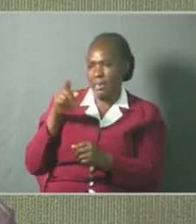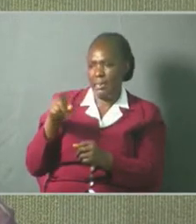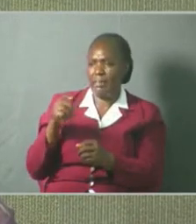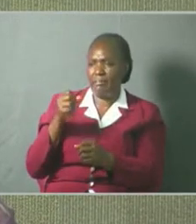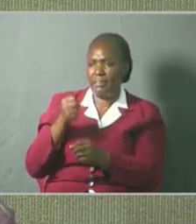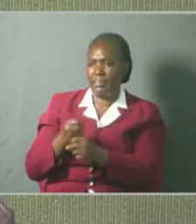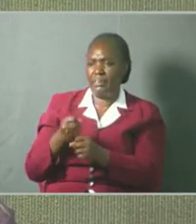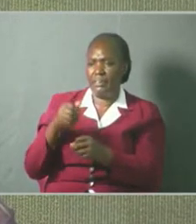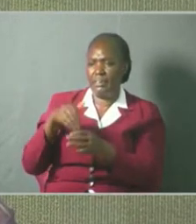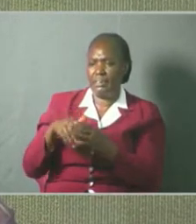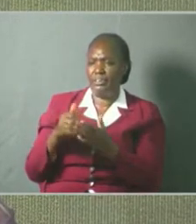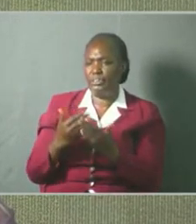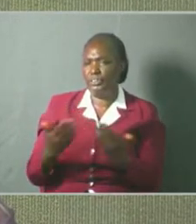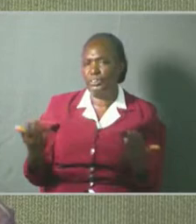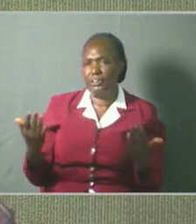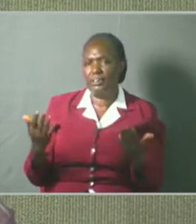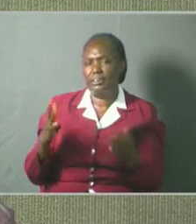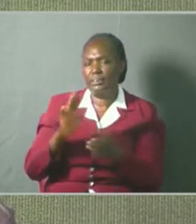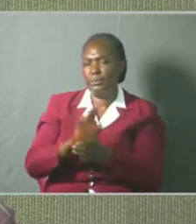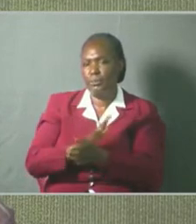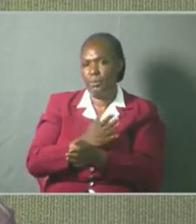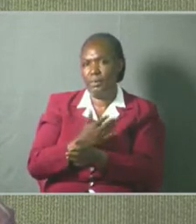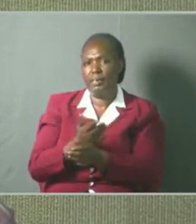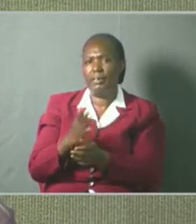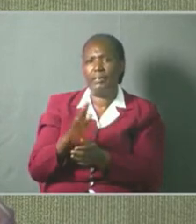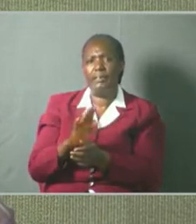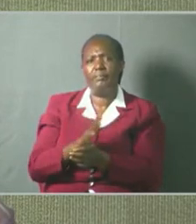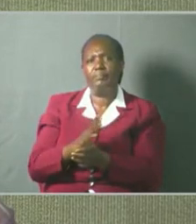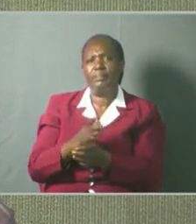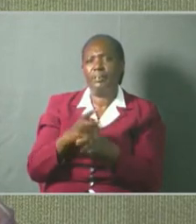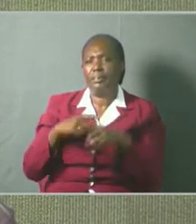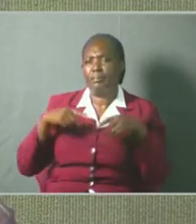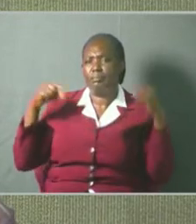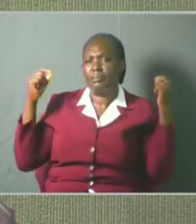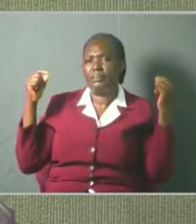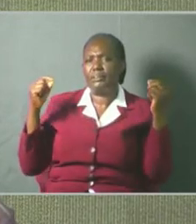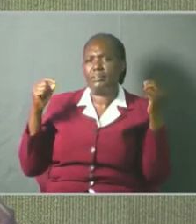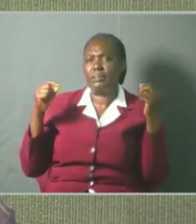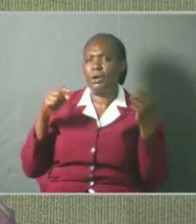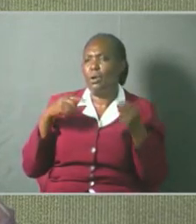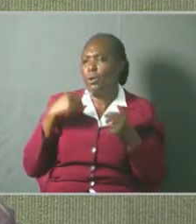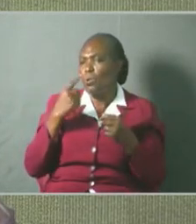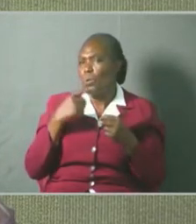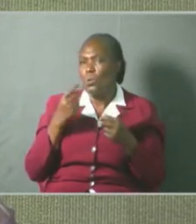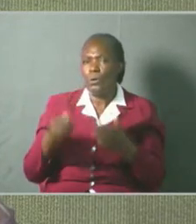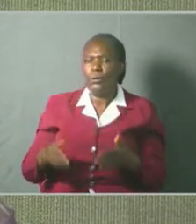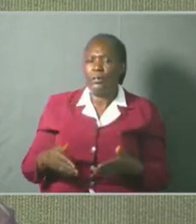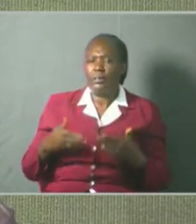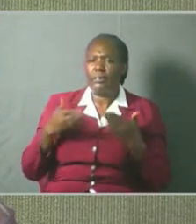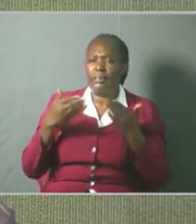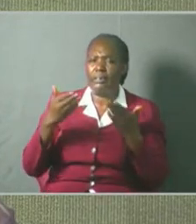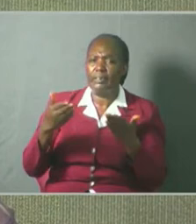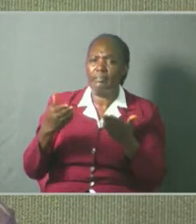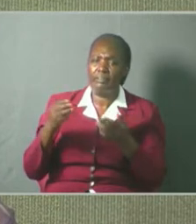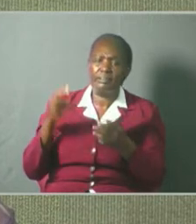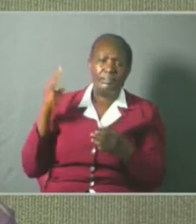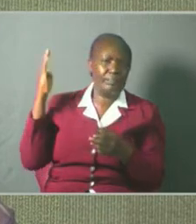pastor and his sermon for this morning, for our pastor J.K. Someone at Westlands this